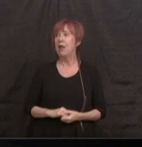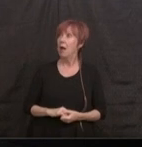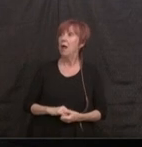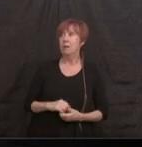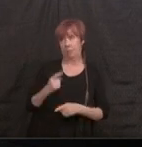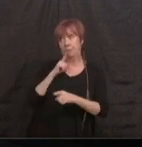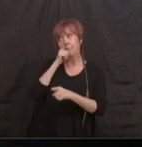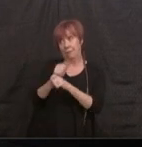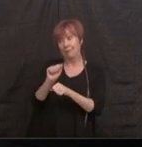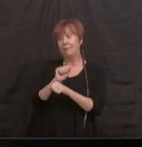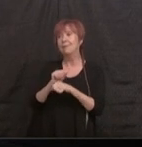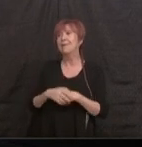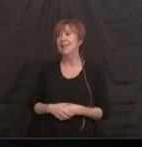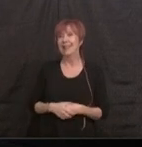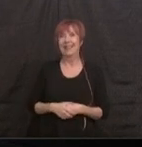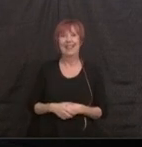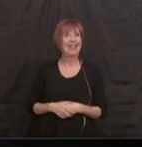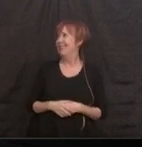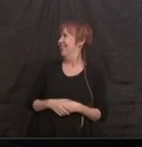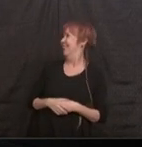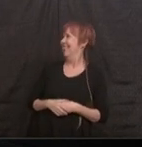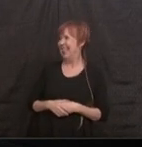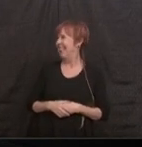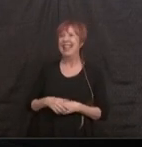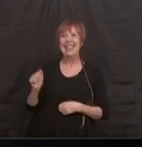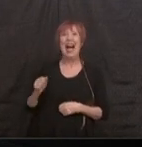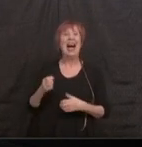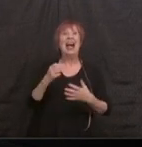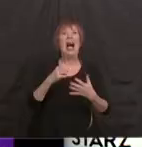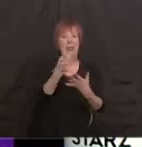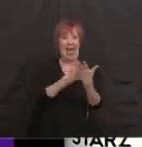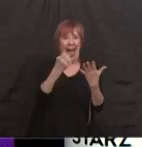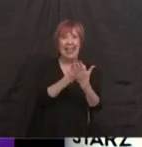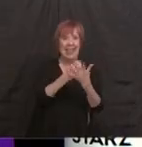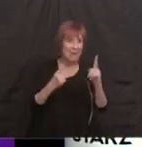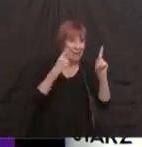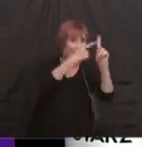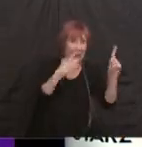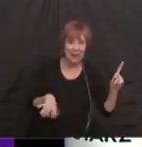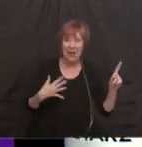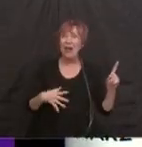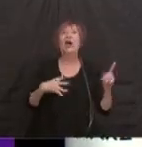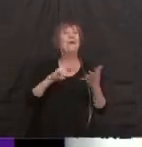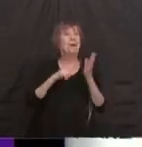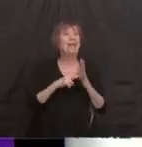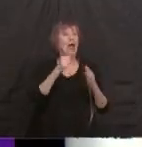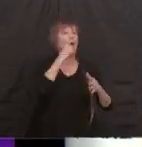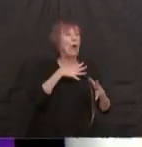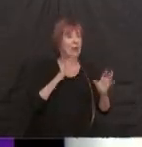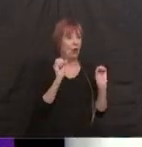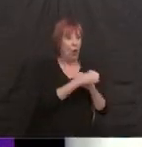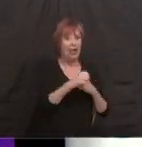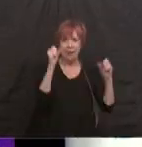Indeed. Right, it's always when about I talk funding, about right? economic agendas, we are talking about women's organizations fighting for